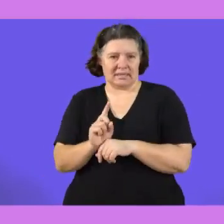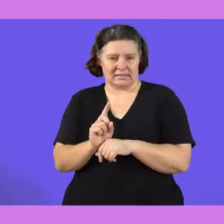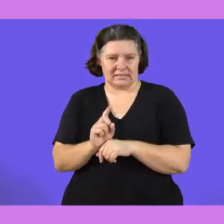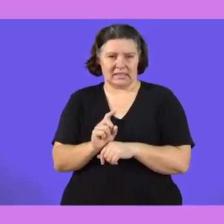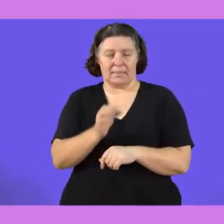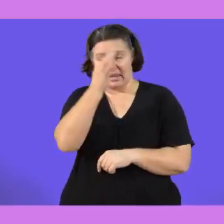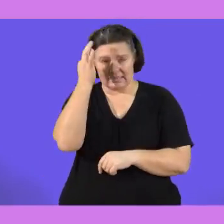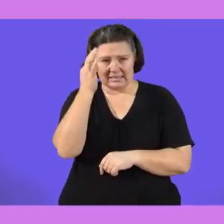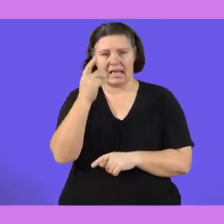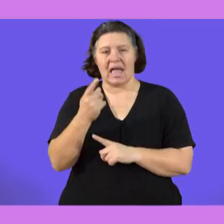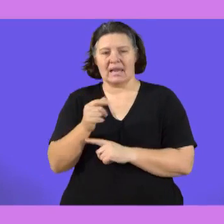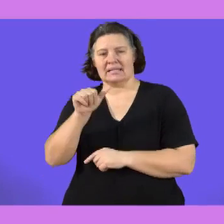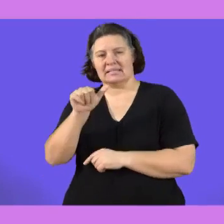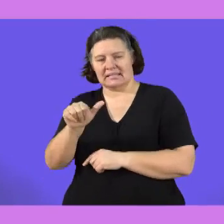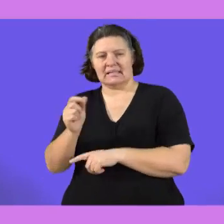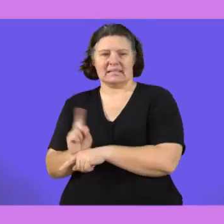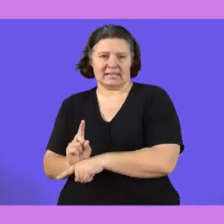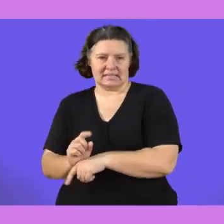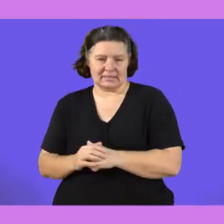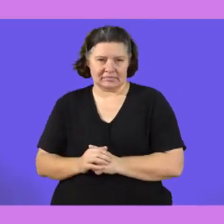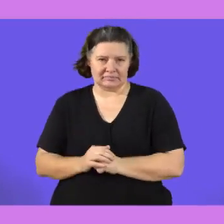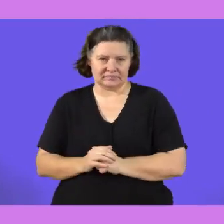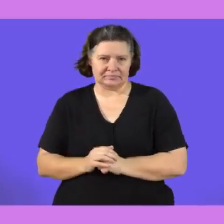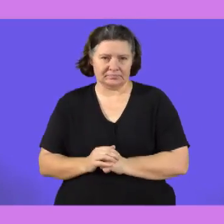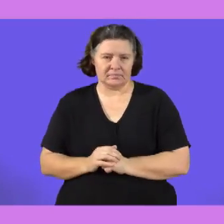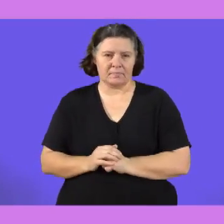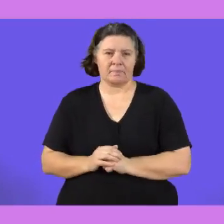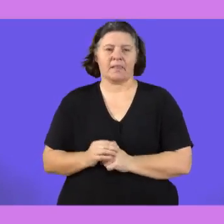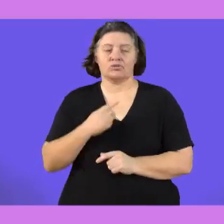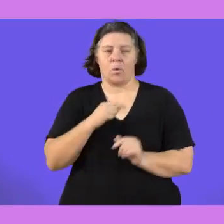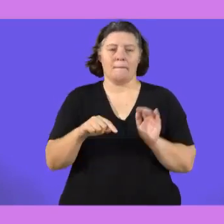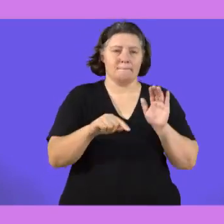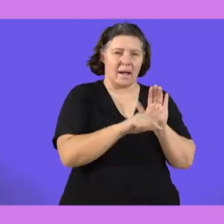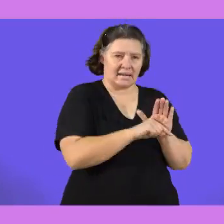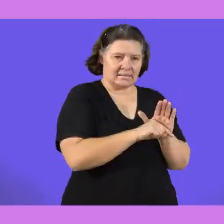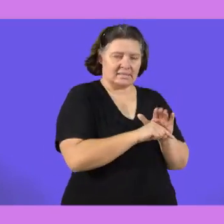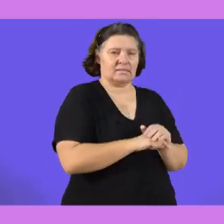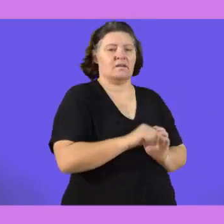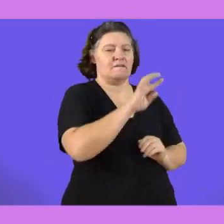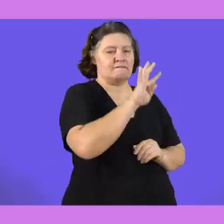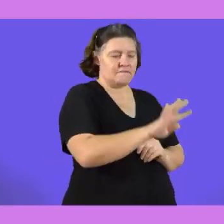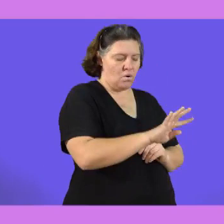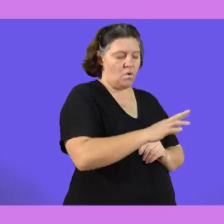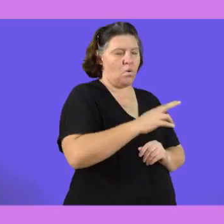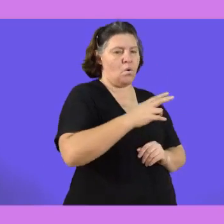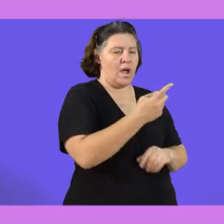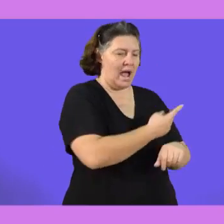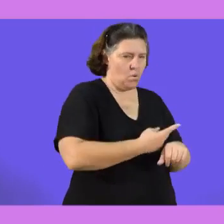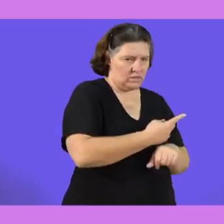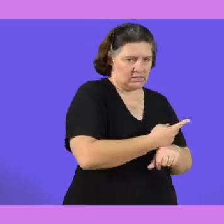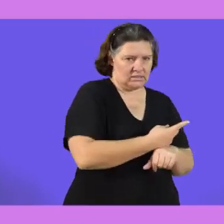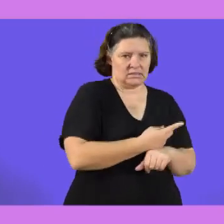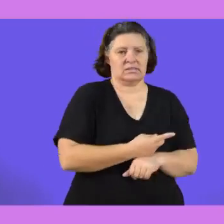minutes, and 6 seconds. Right, I'm going to write it like that. Minus times elapsed, so it's 4